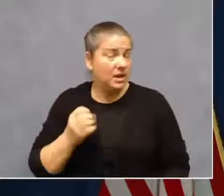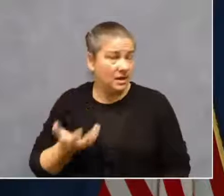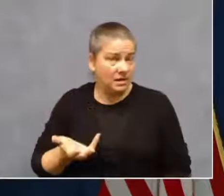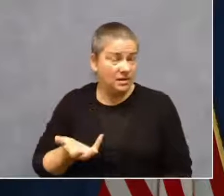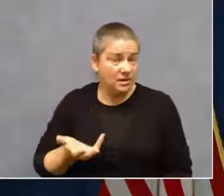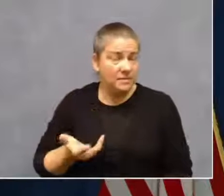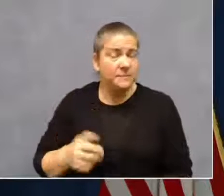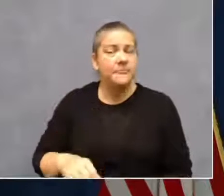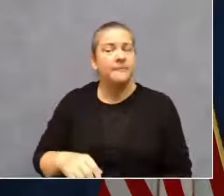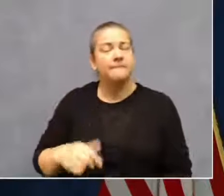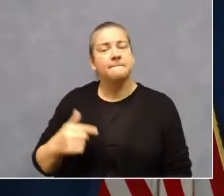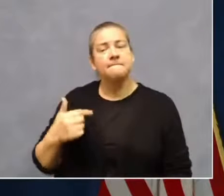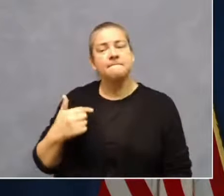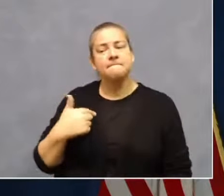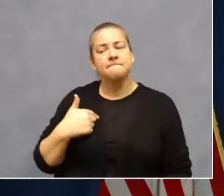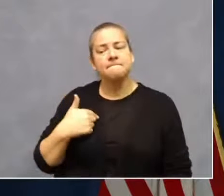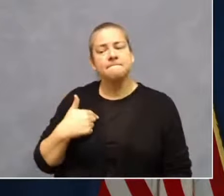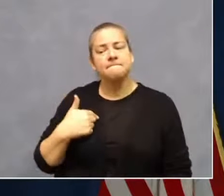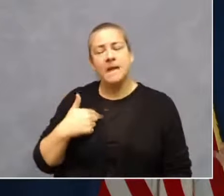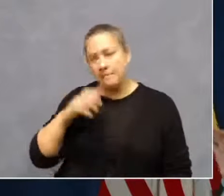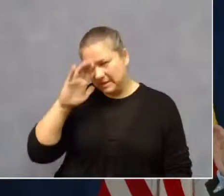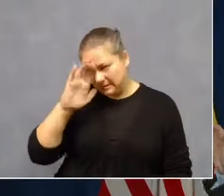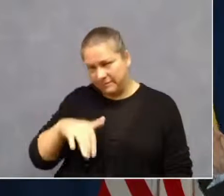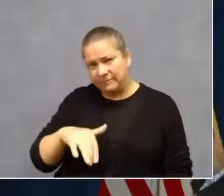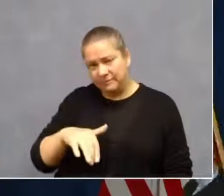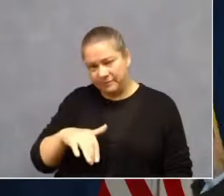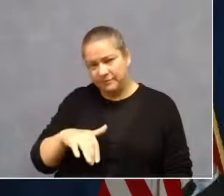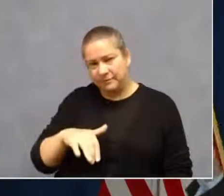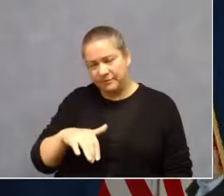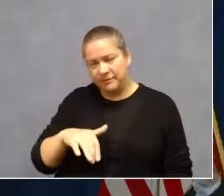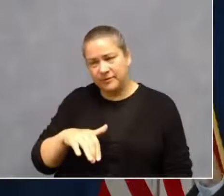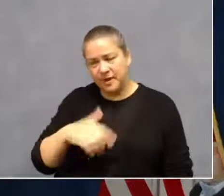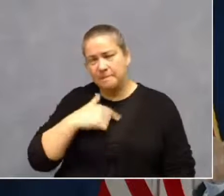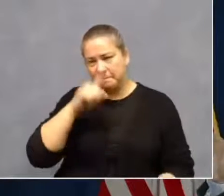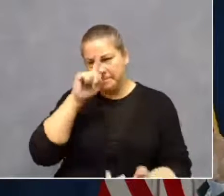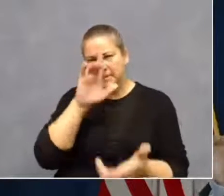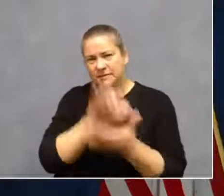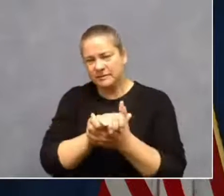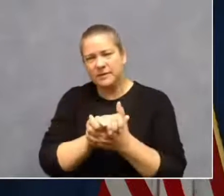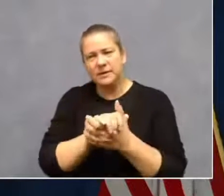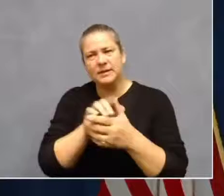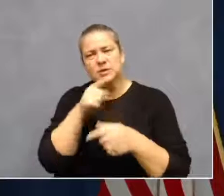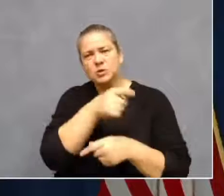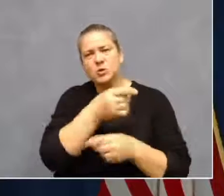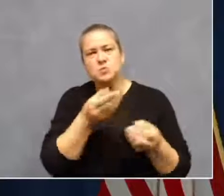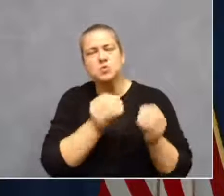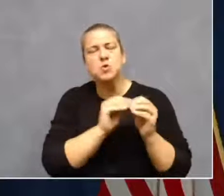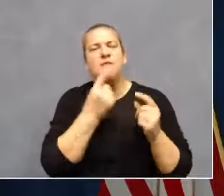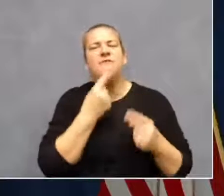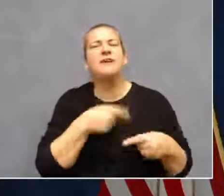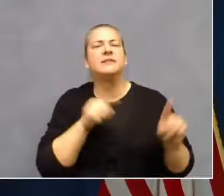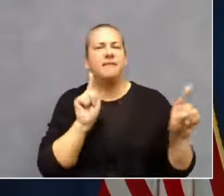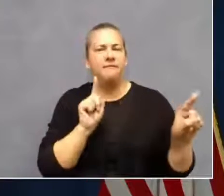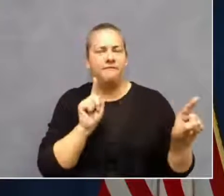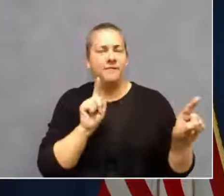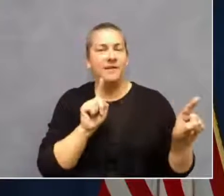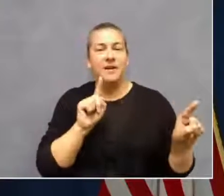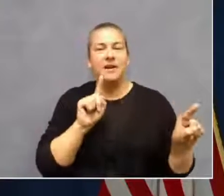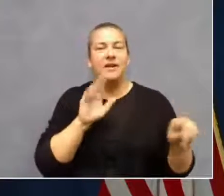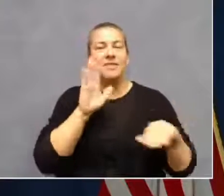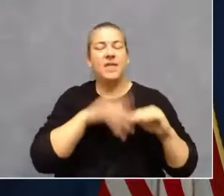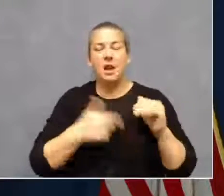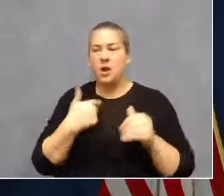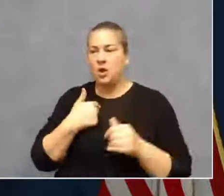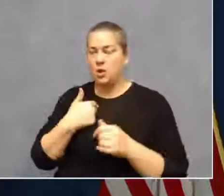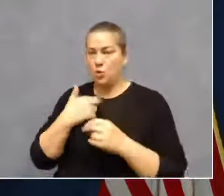I believe that this can be much more effective than just the restrictions that we currently have